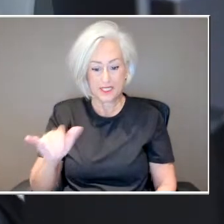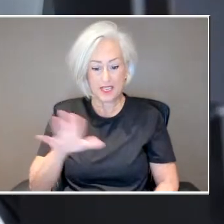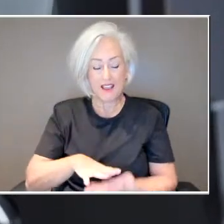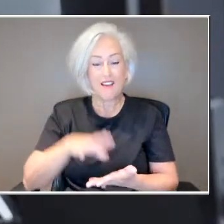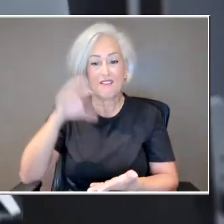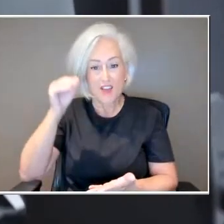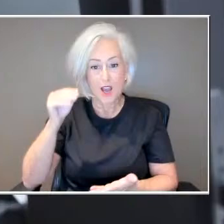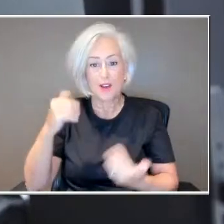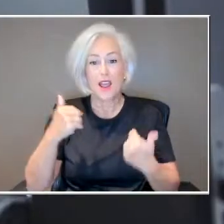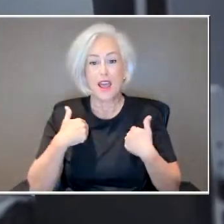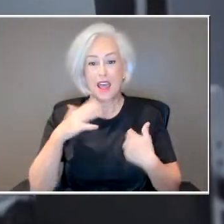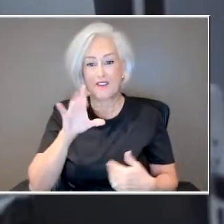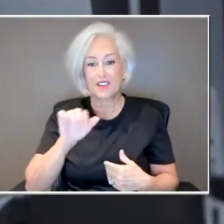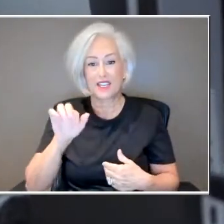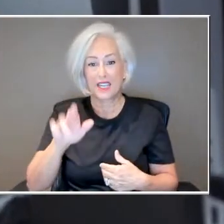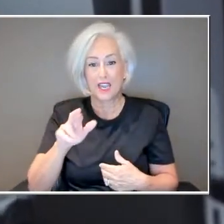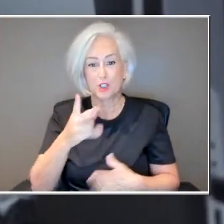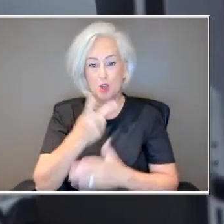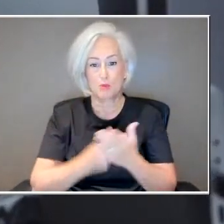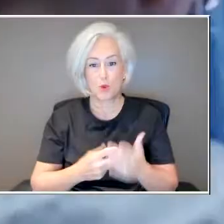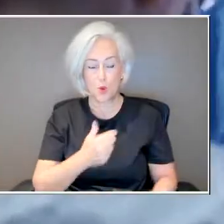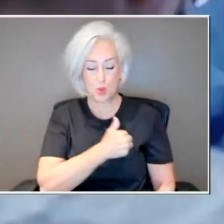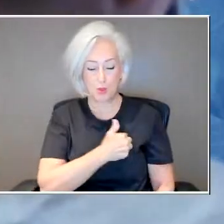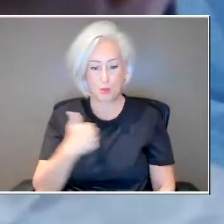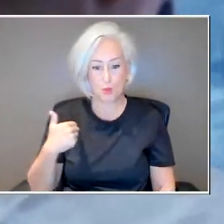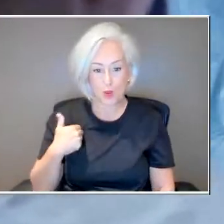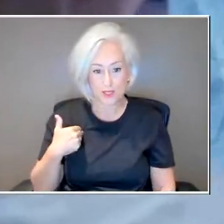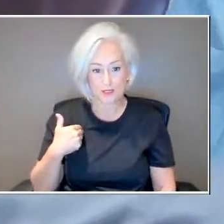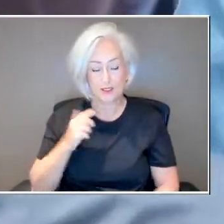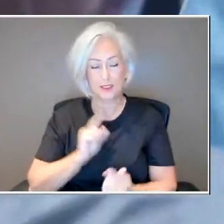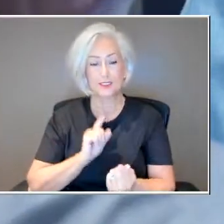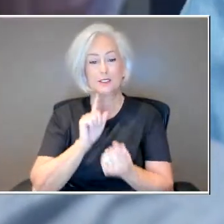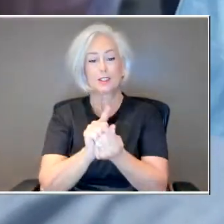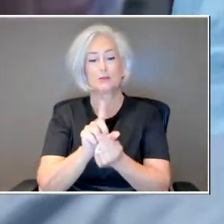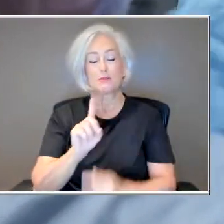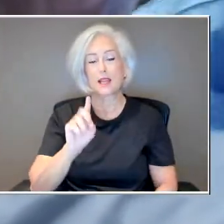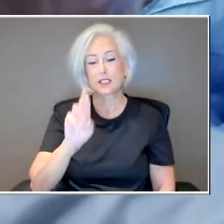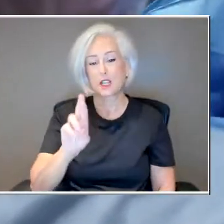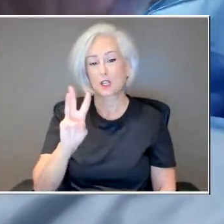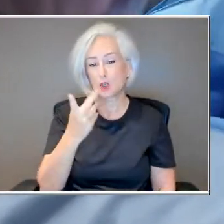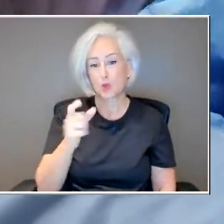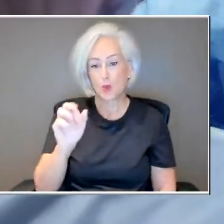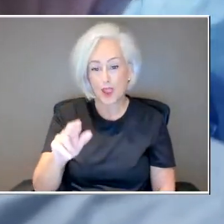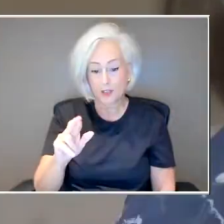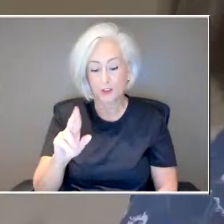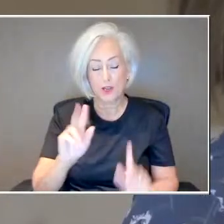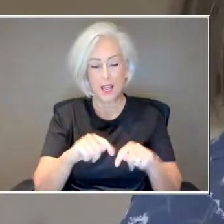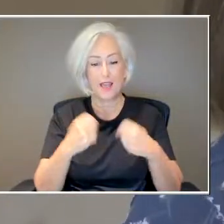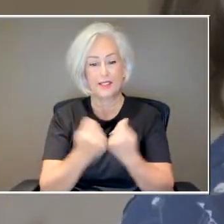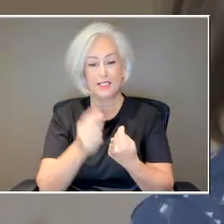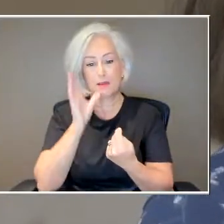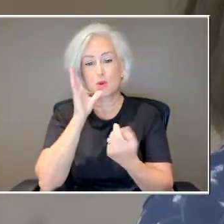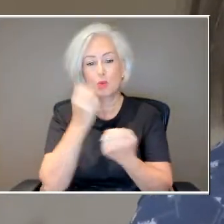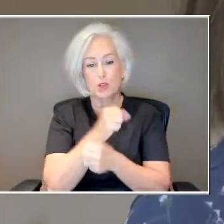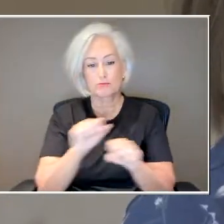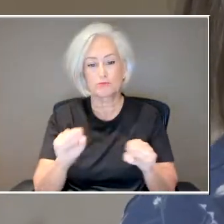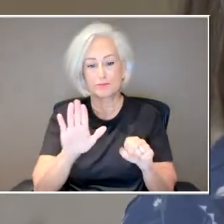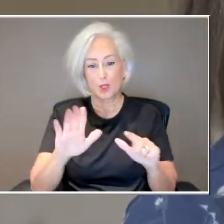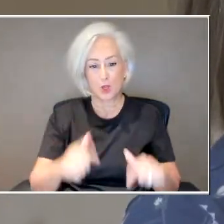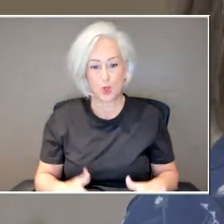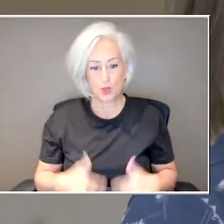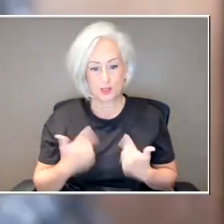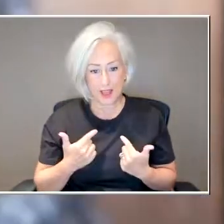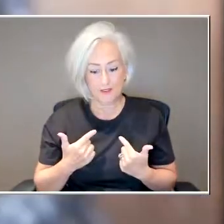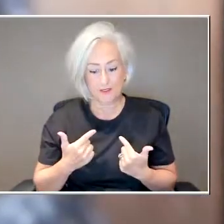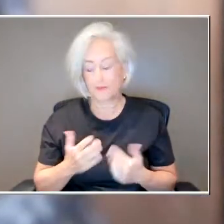breasts. She met with Dr. Jamie Wagner and the care team tasked with saving her life. After we met with all of them, my best friend and I went to